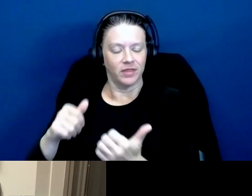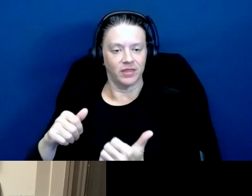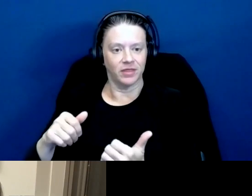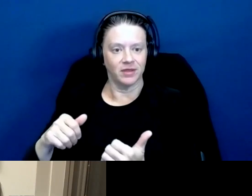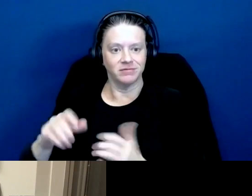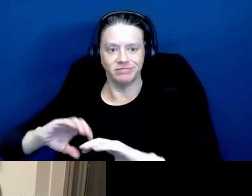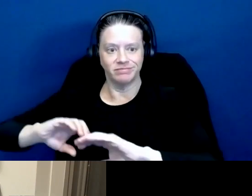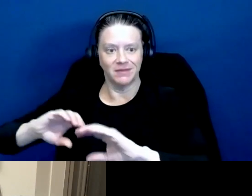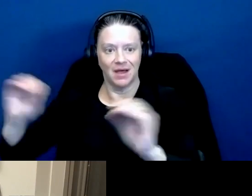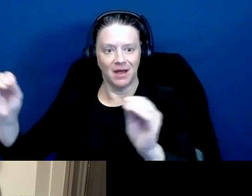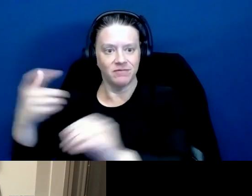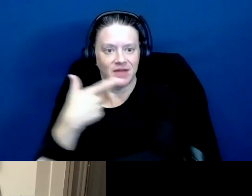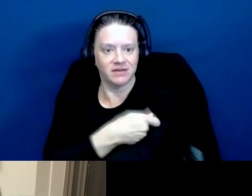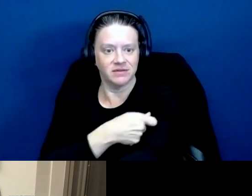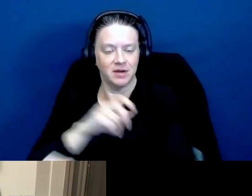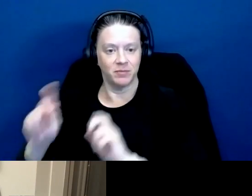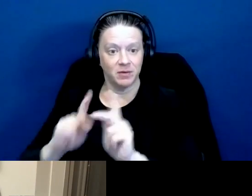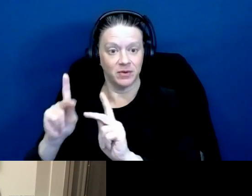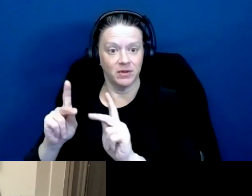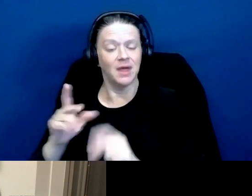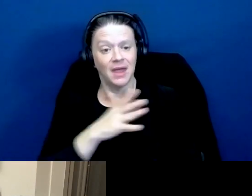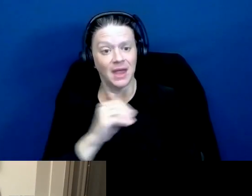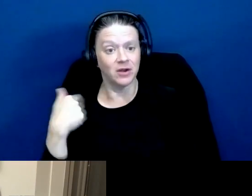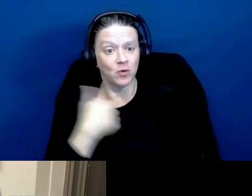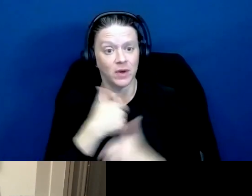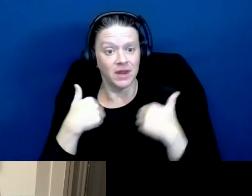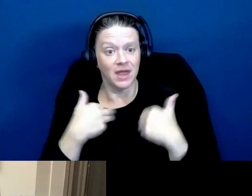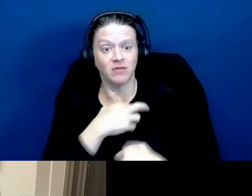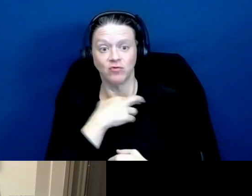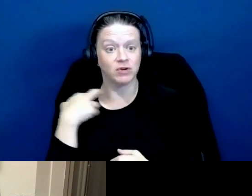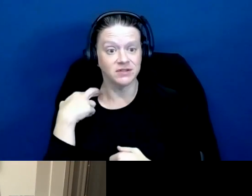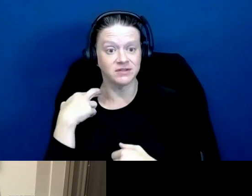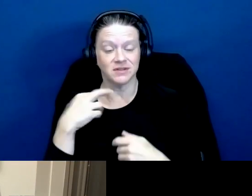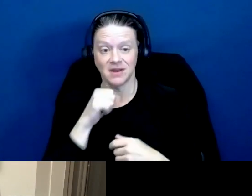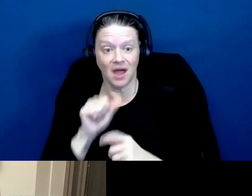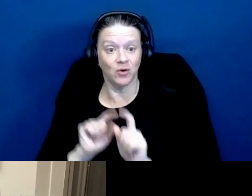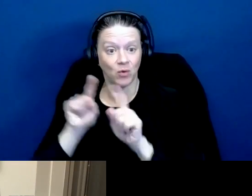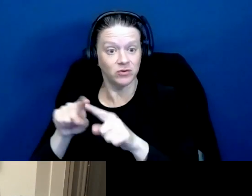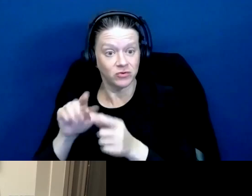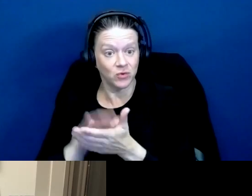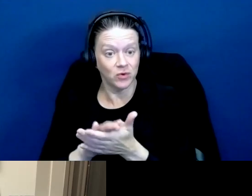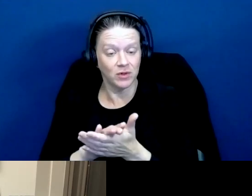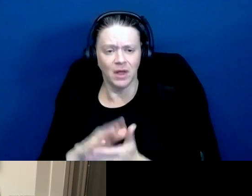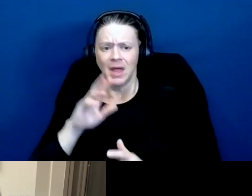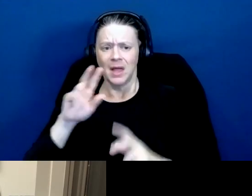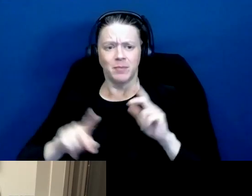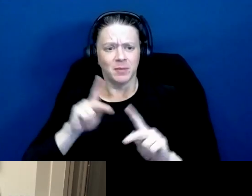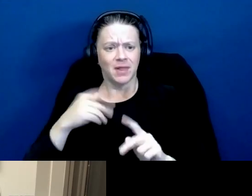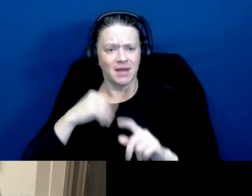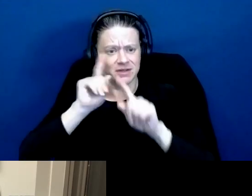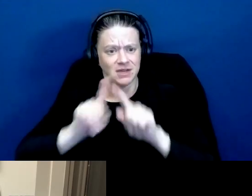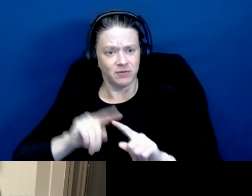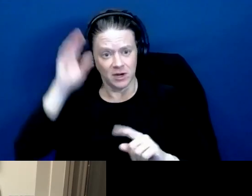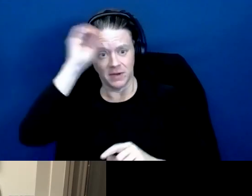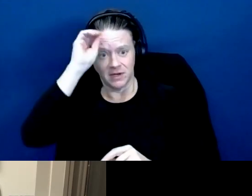school. Now, people feel differently, right? I am a parent, and I'm making decisions for my child, and I have